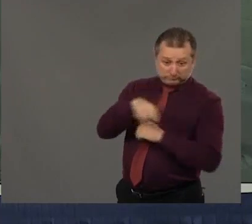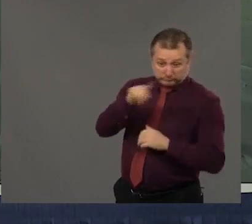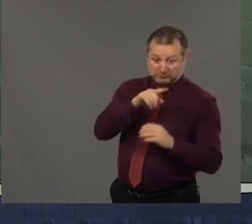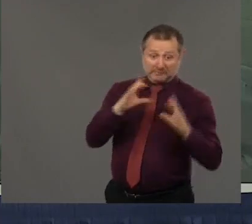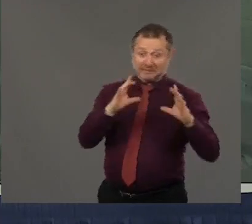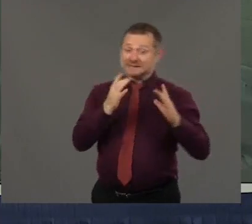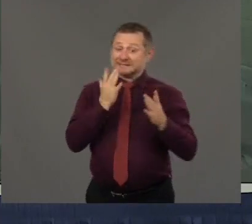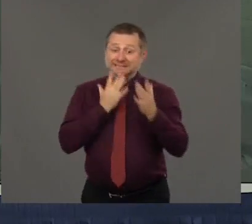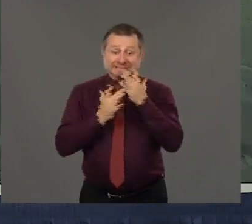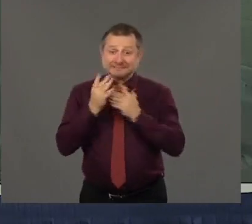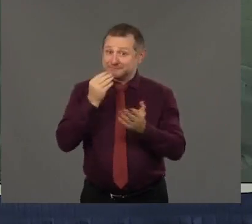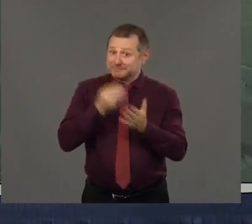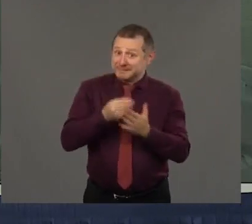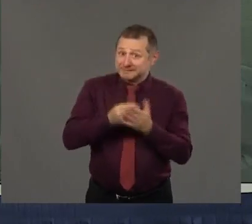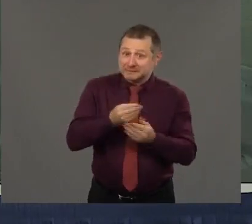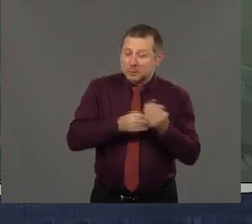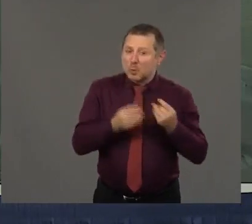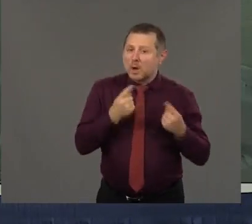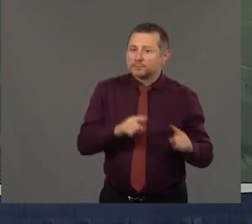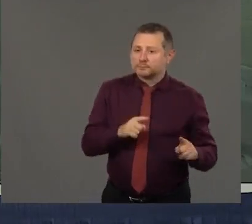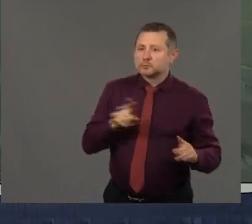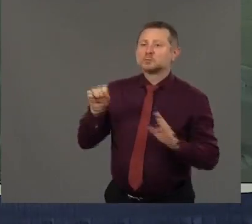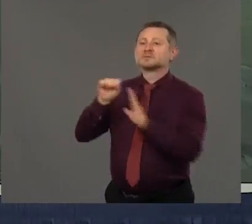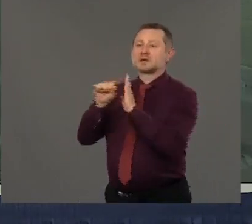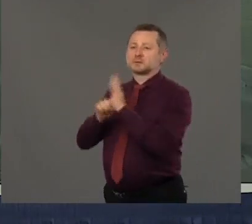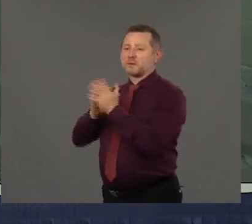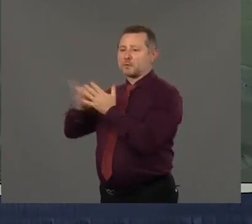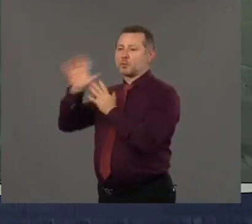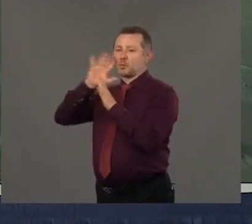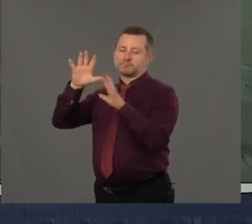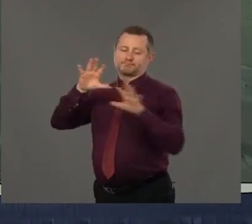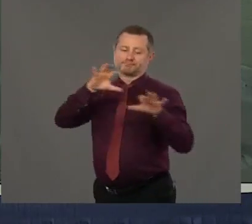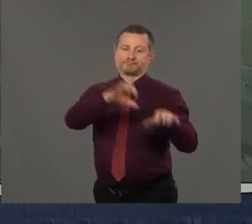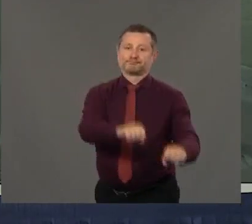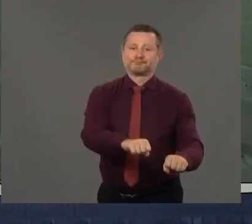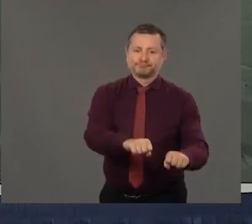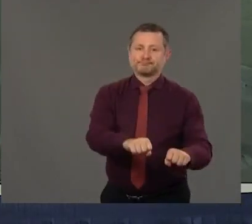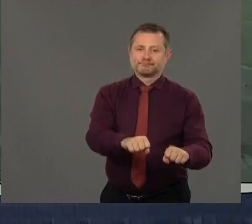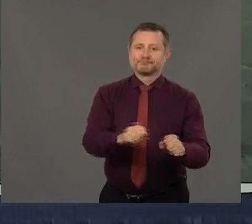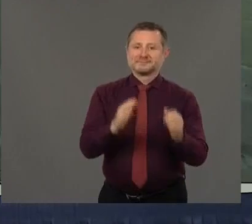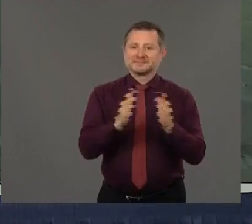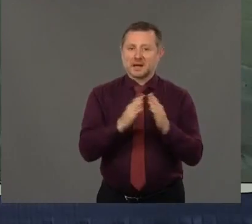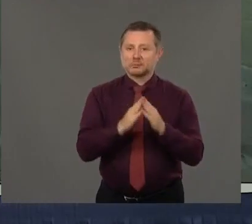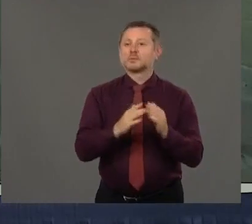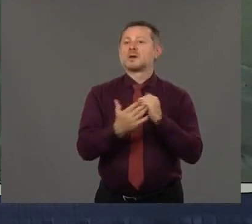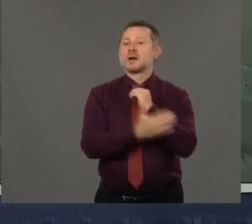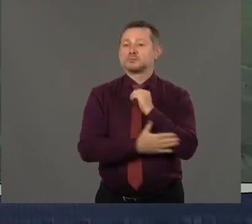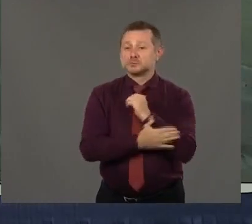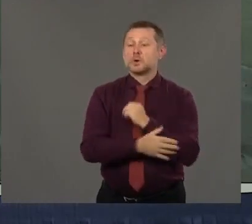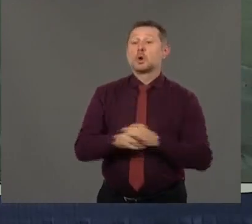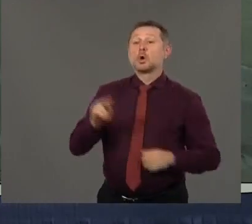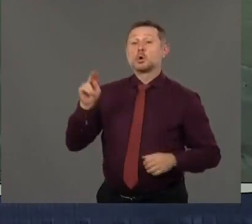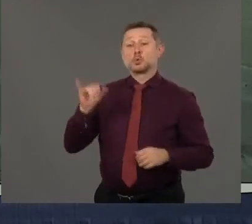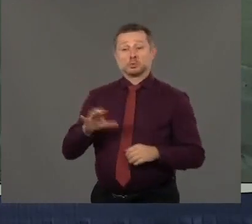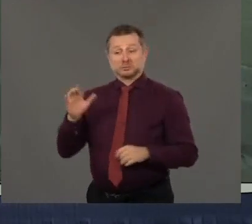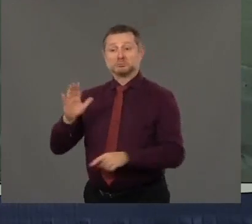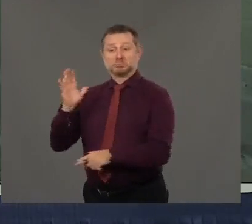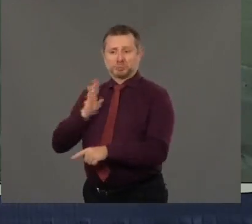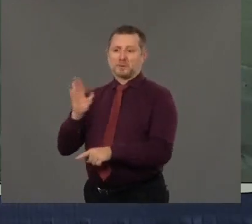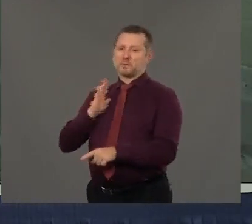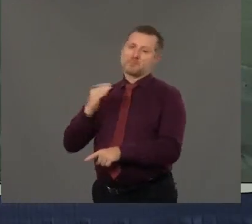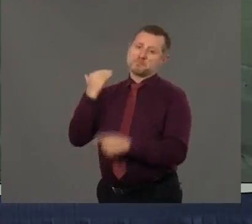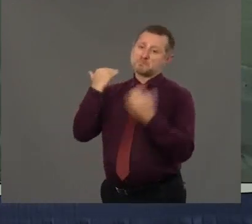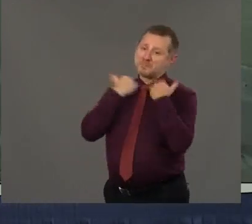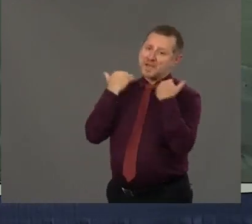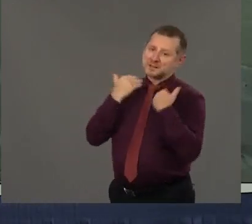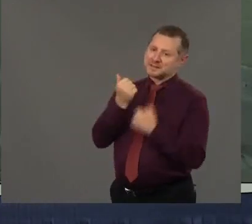trouble, the state steps in. New York City went virtually bankrupt in the